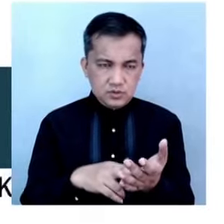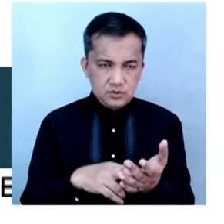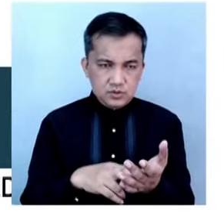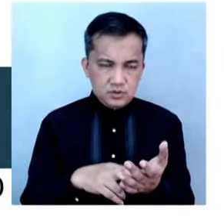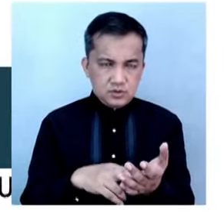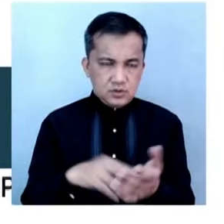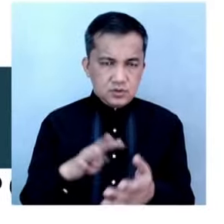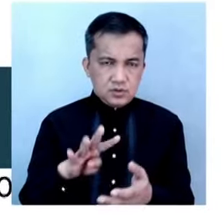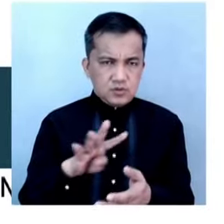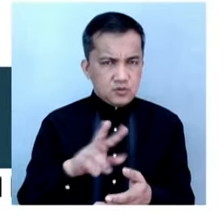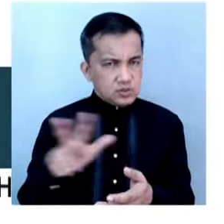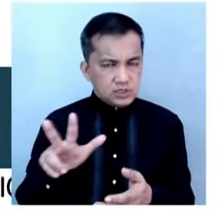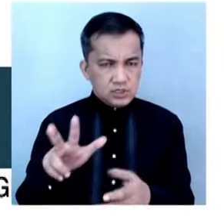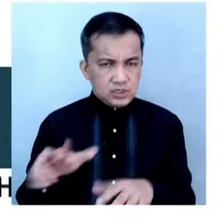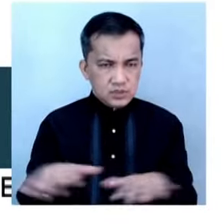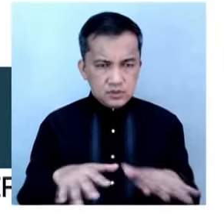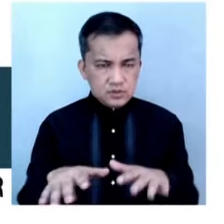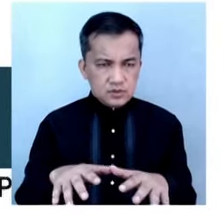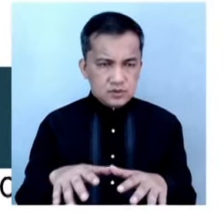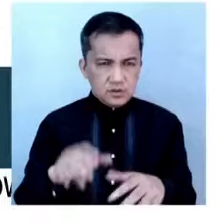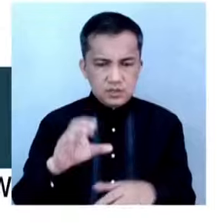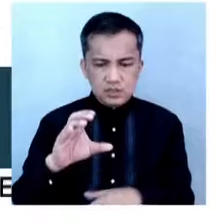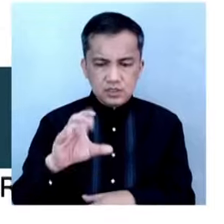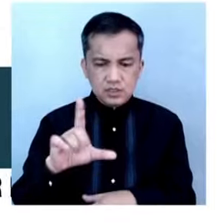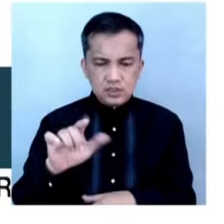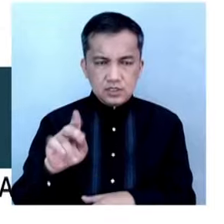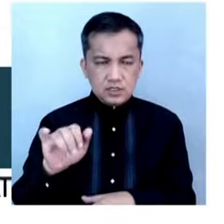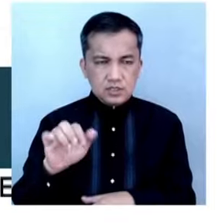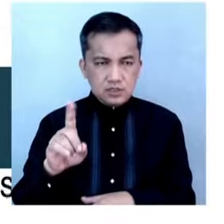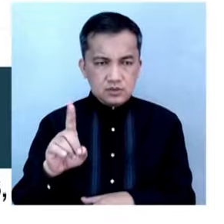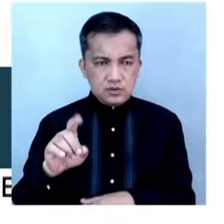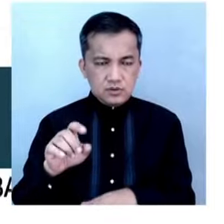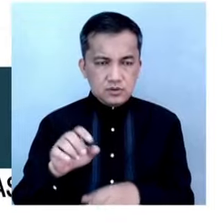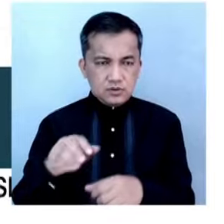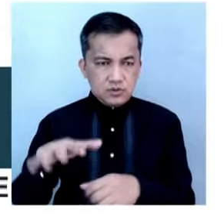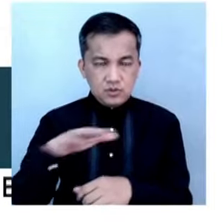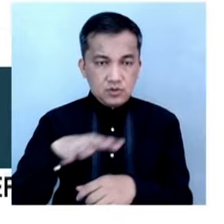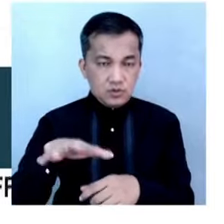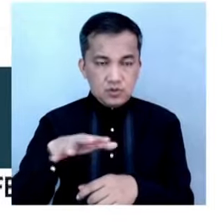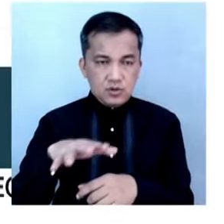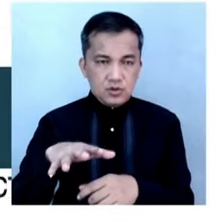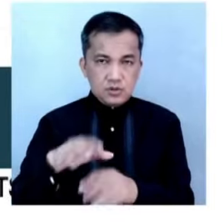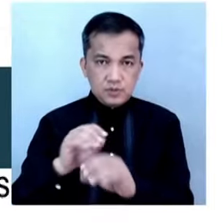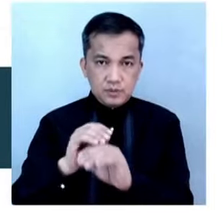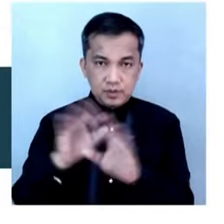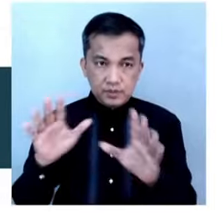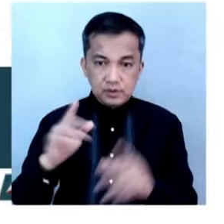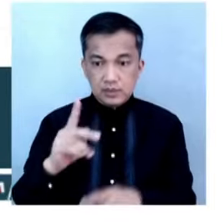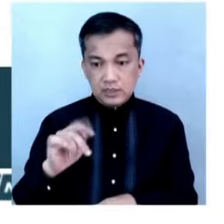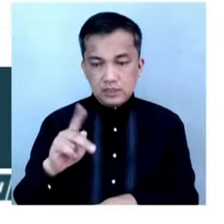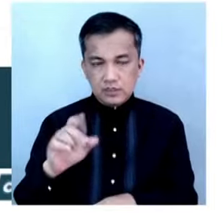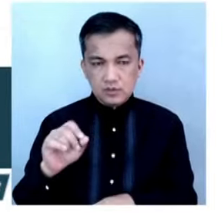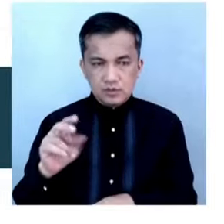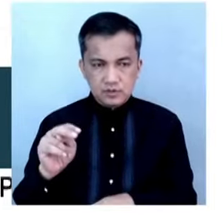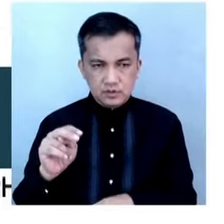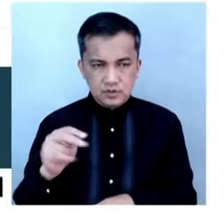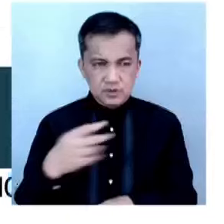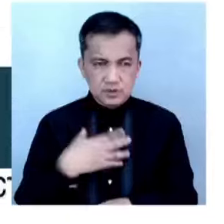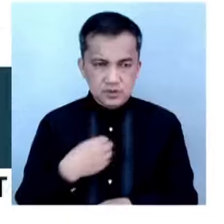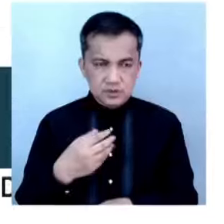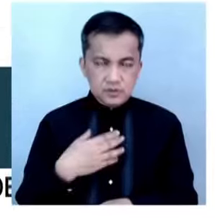earthquakes. And currently, cloud-covered po ang Canlaon. Pero yung during times po na nag-clear siya, there's still a voluminous white